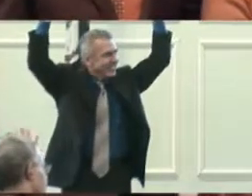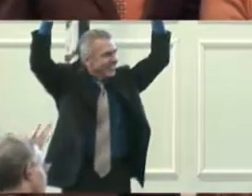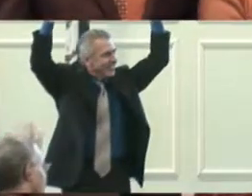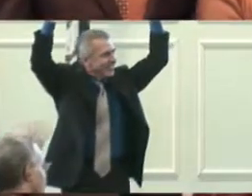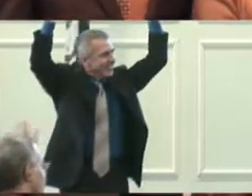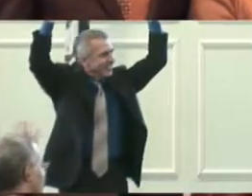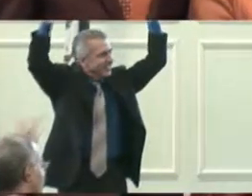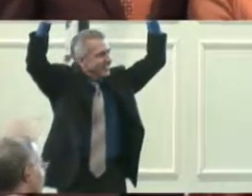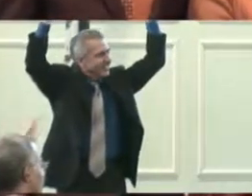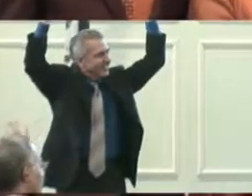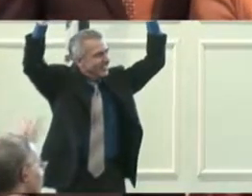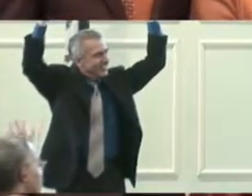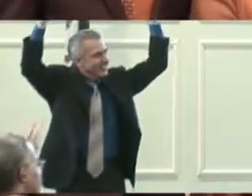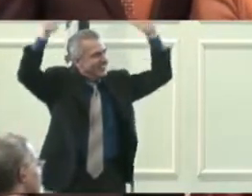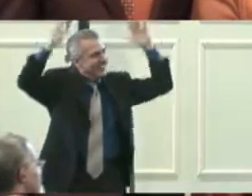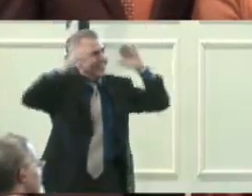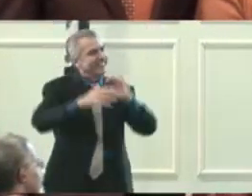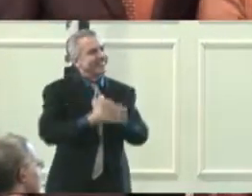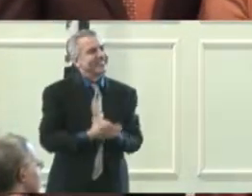Yeah.